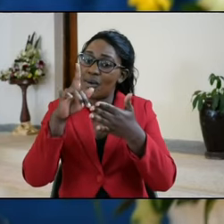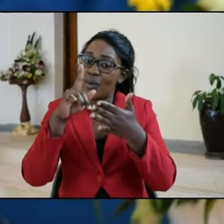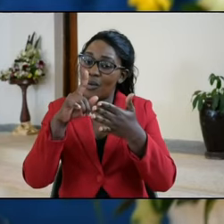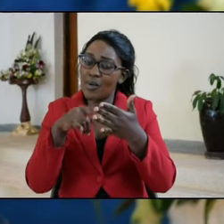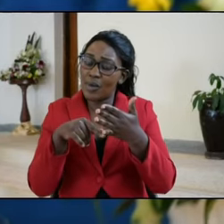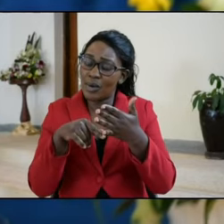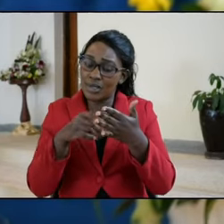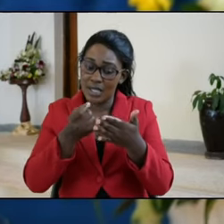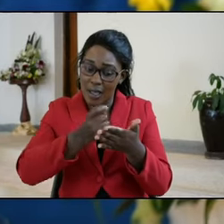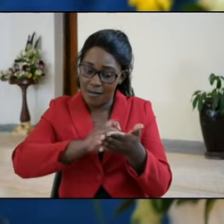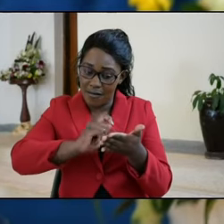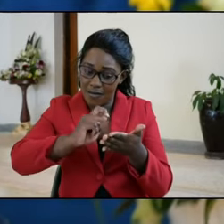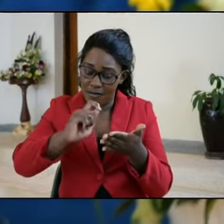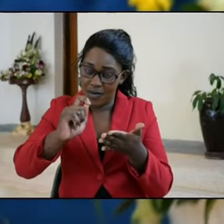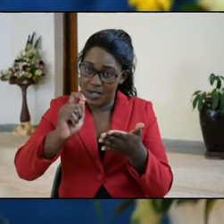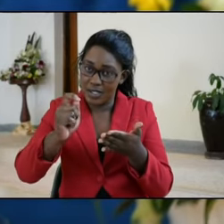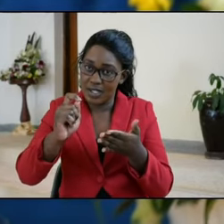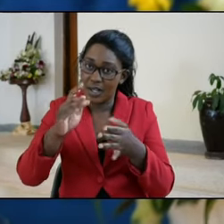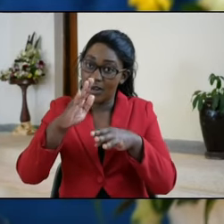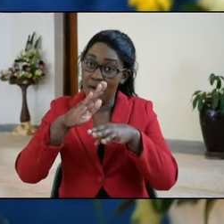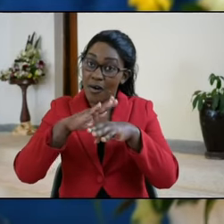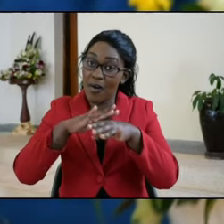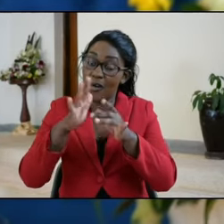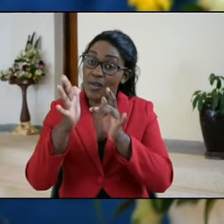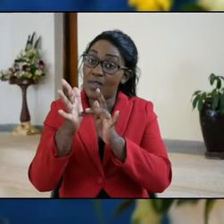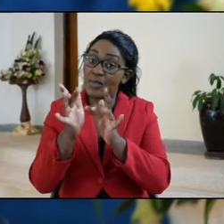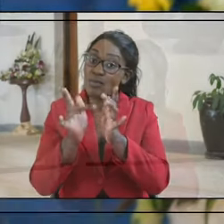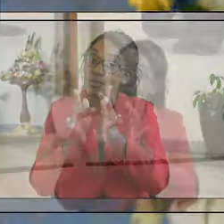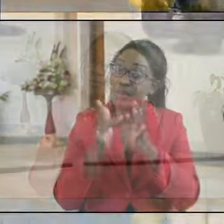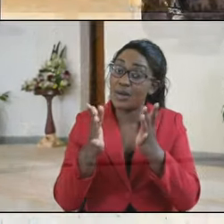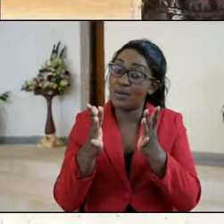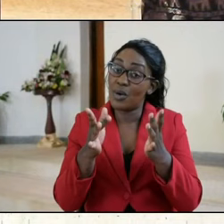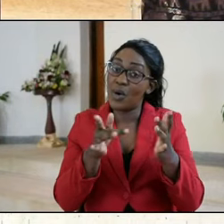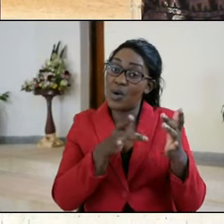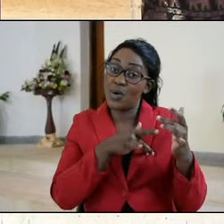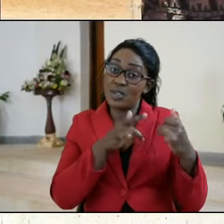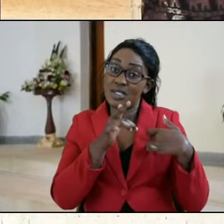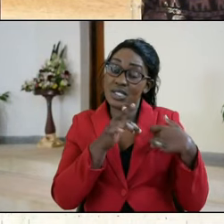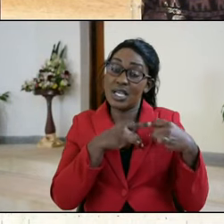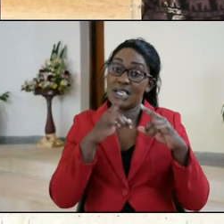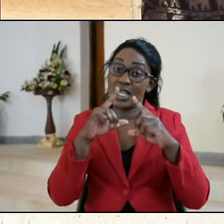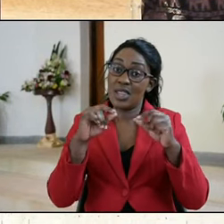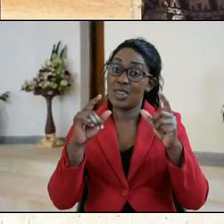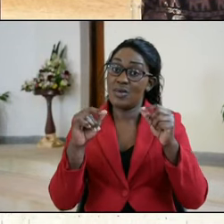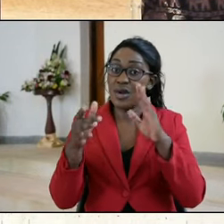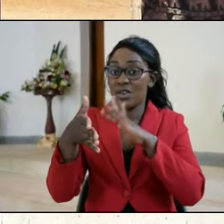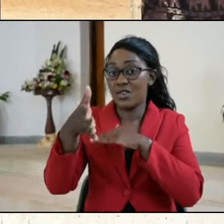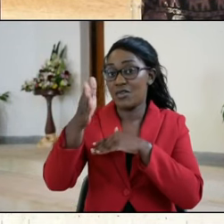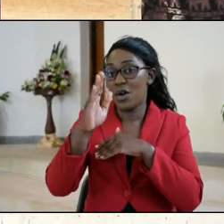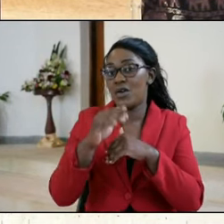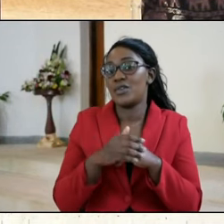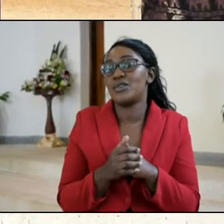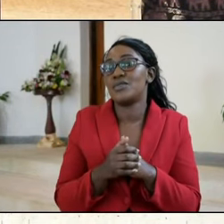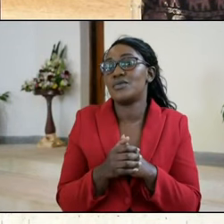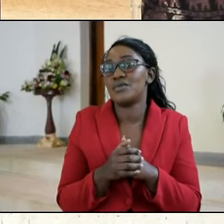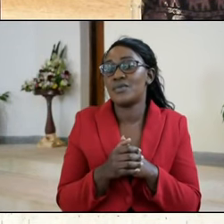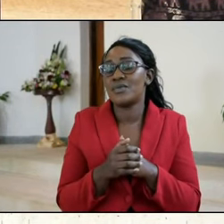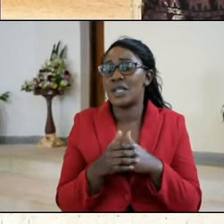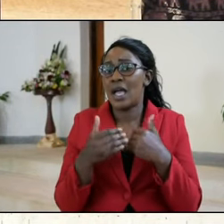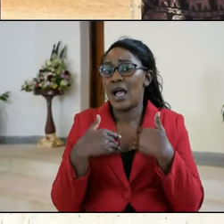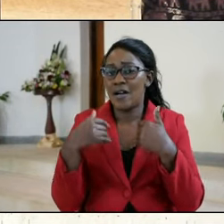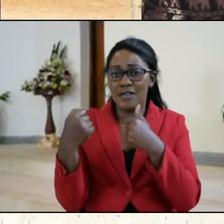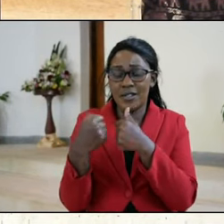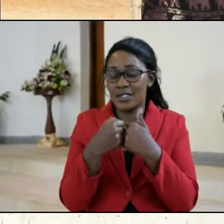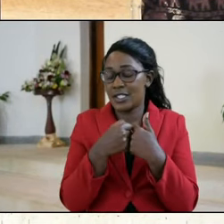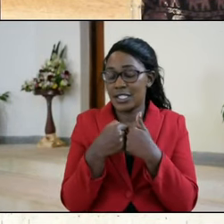have been documented concerning the Word of God? Some of the challenging areas,